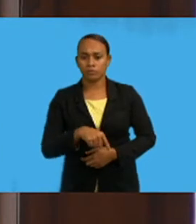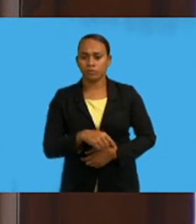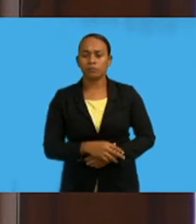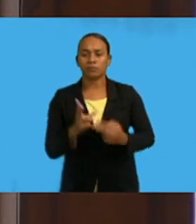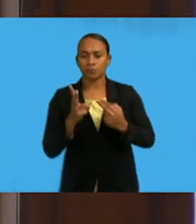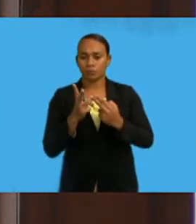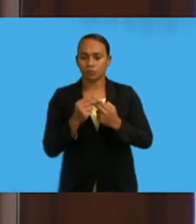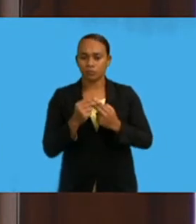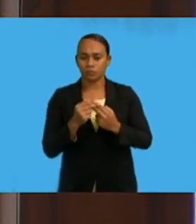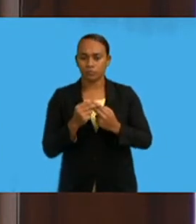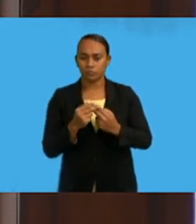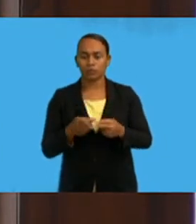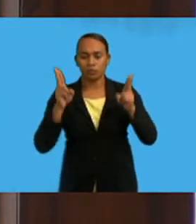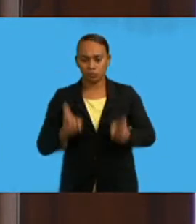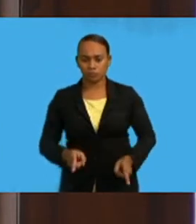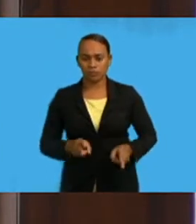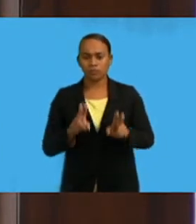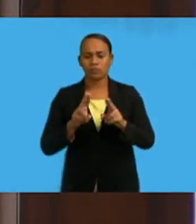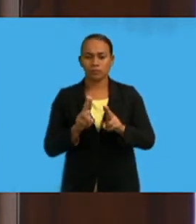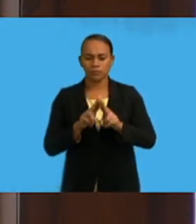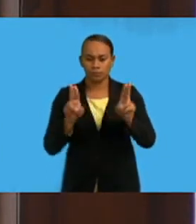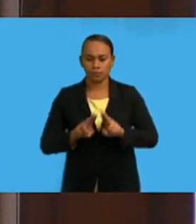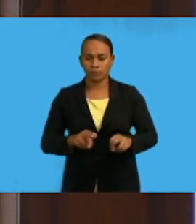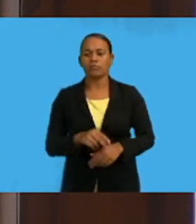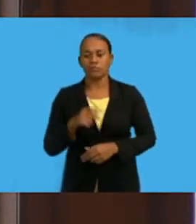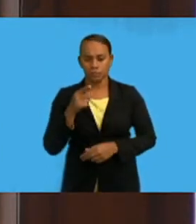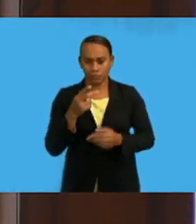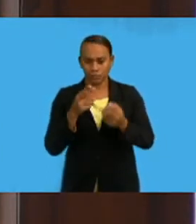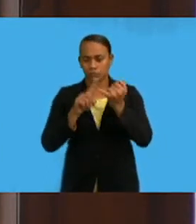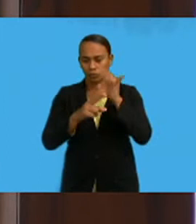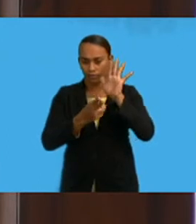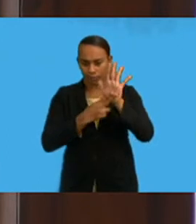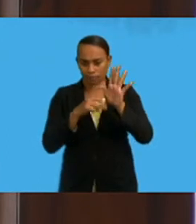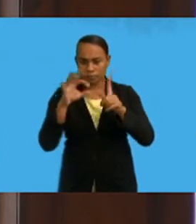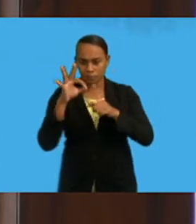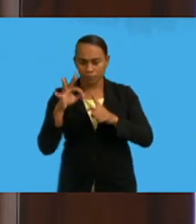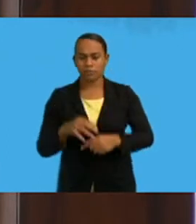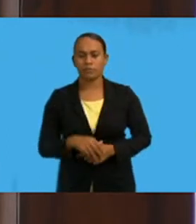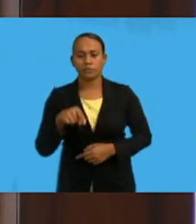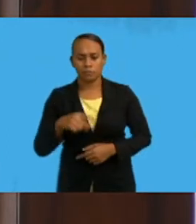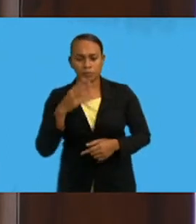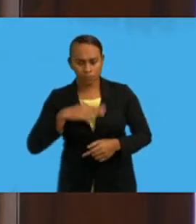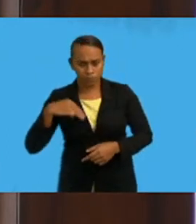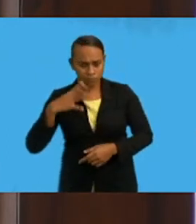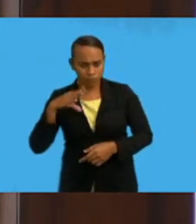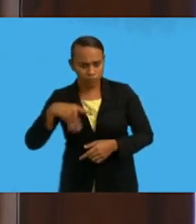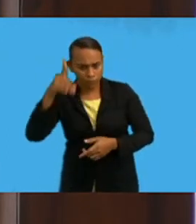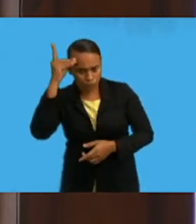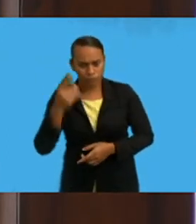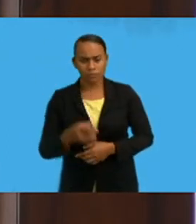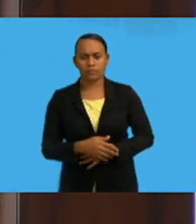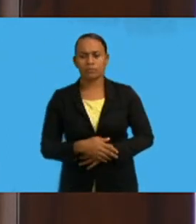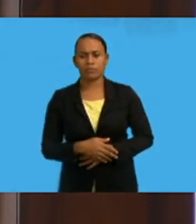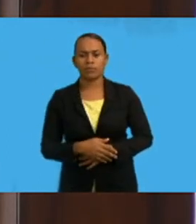Rights of Persons with Disabilities. Madam Speaker, the Ministry acknowledges our national sports organizations that promote